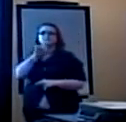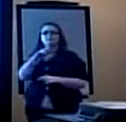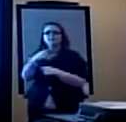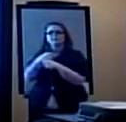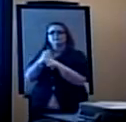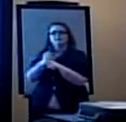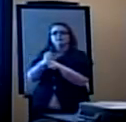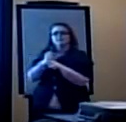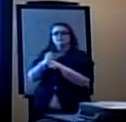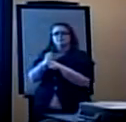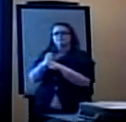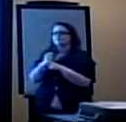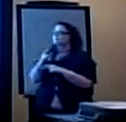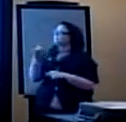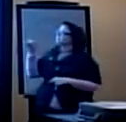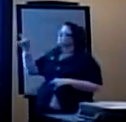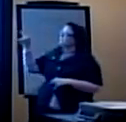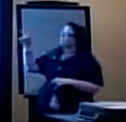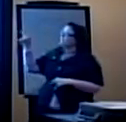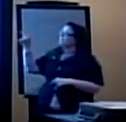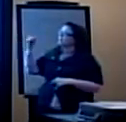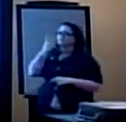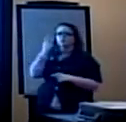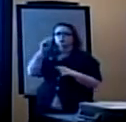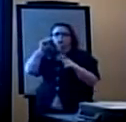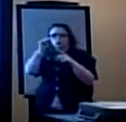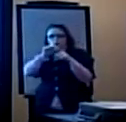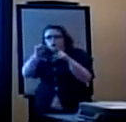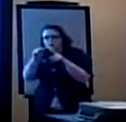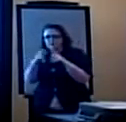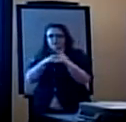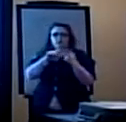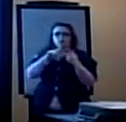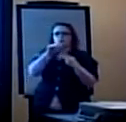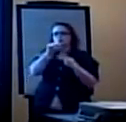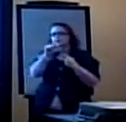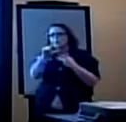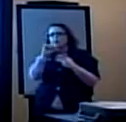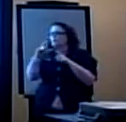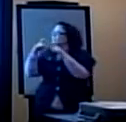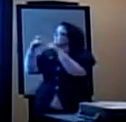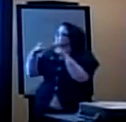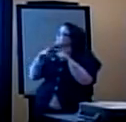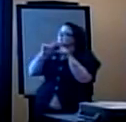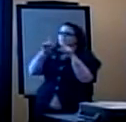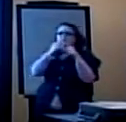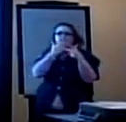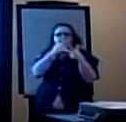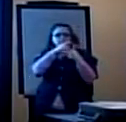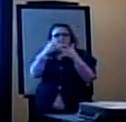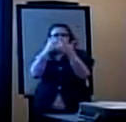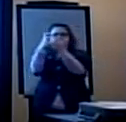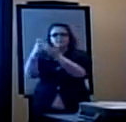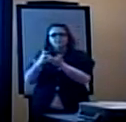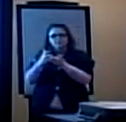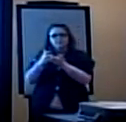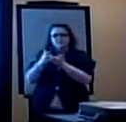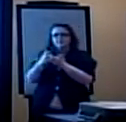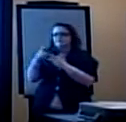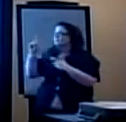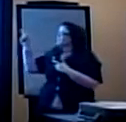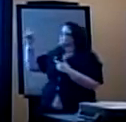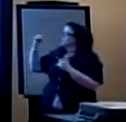design concepts. So something to look at things, an all-purpose tool, where we're going to use discs with different colors. When we talk to people and we